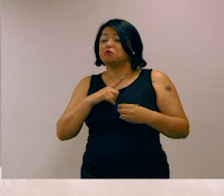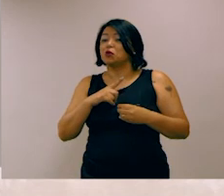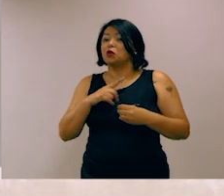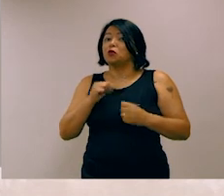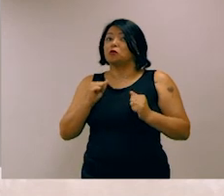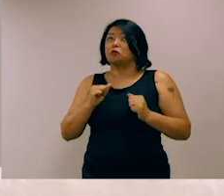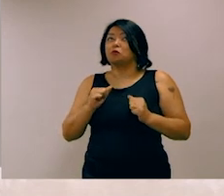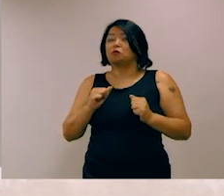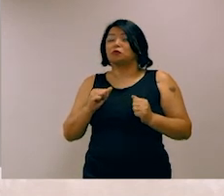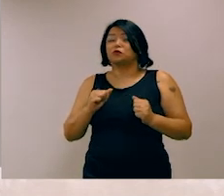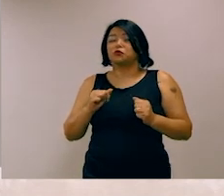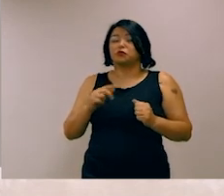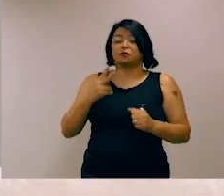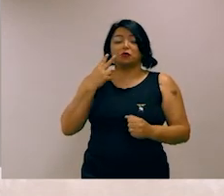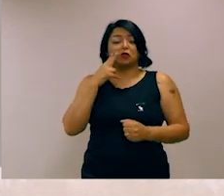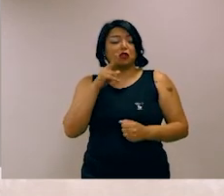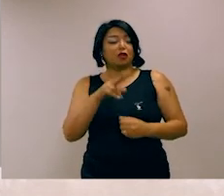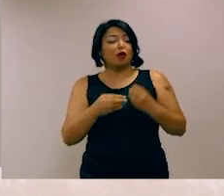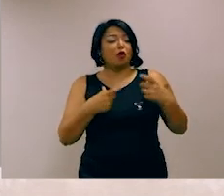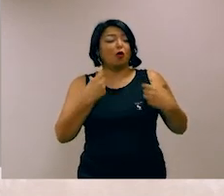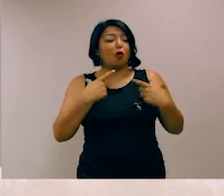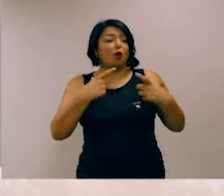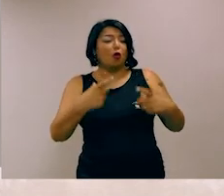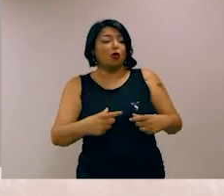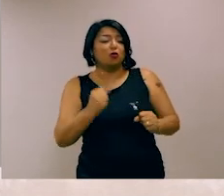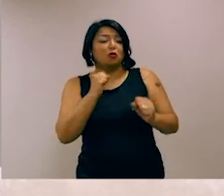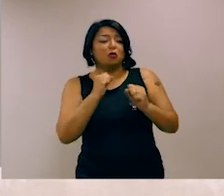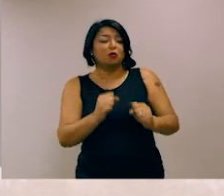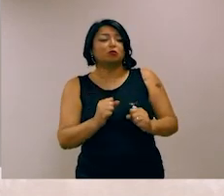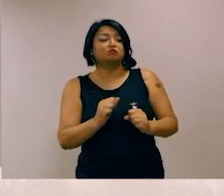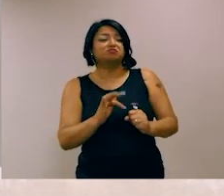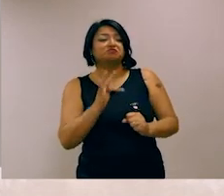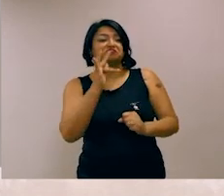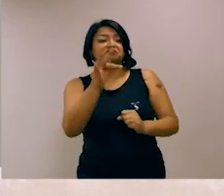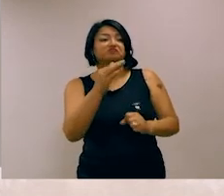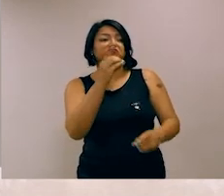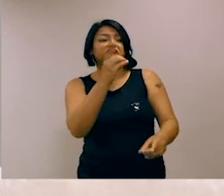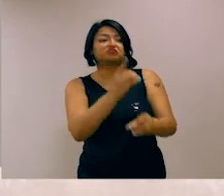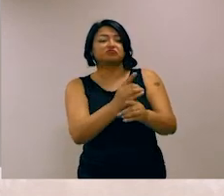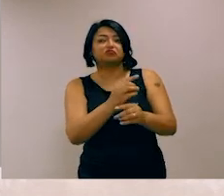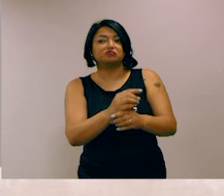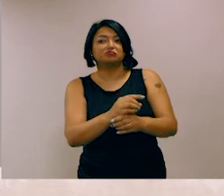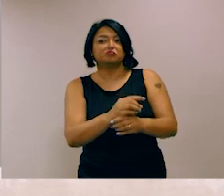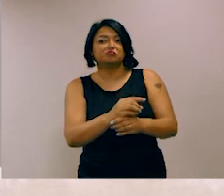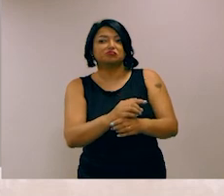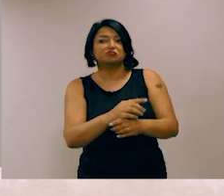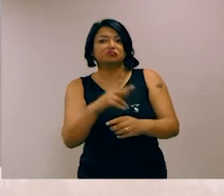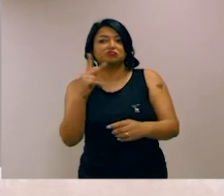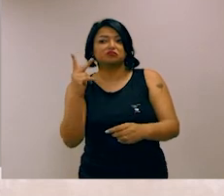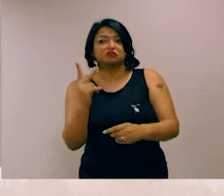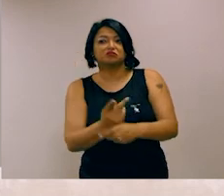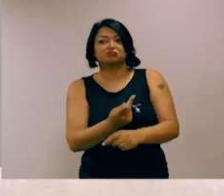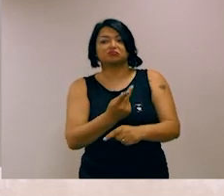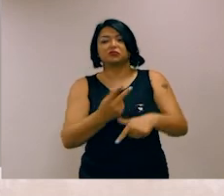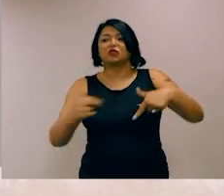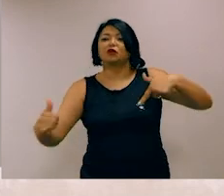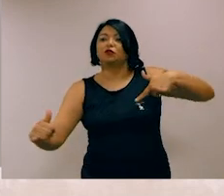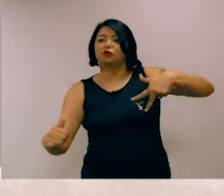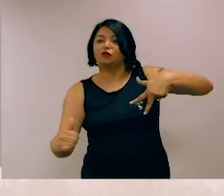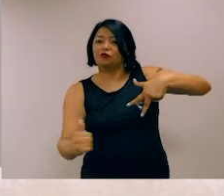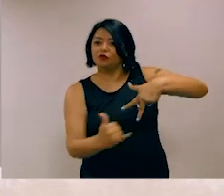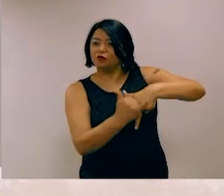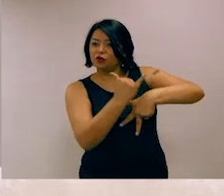more probability to find victims. And the second one is to be able to place the resources in a way to use